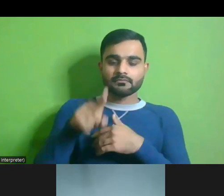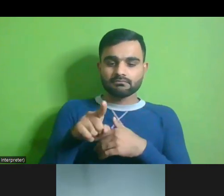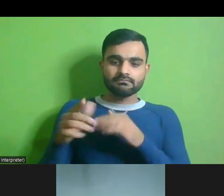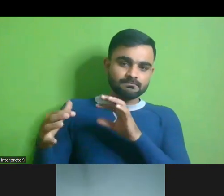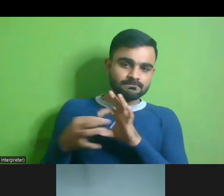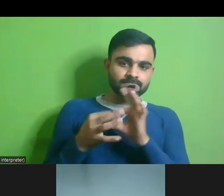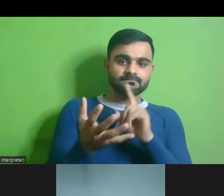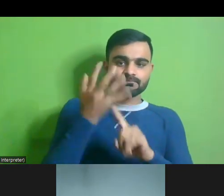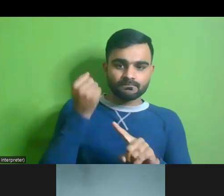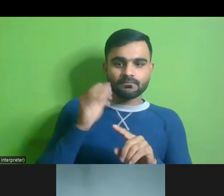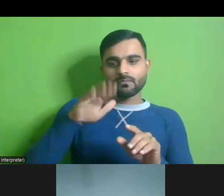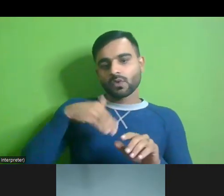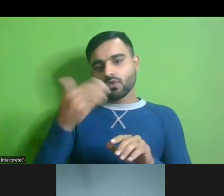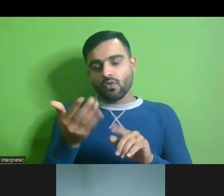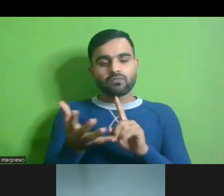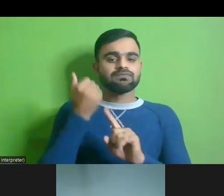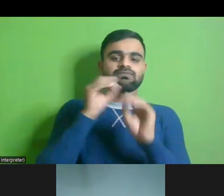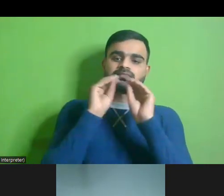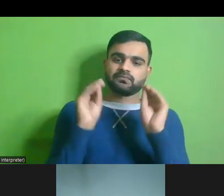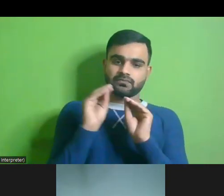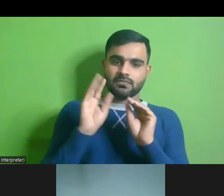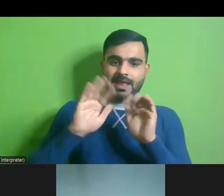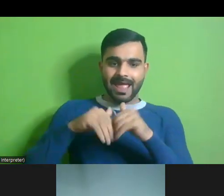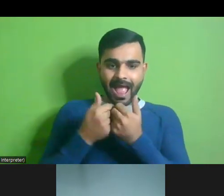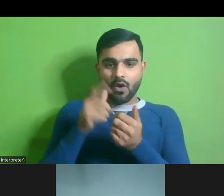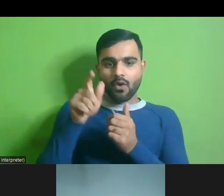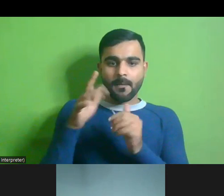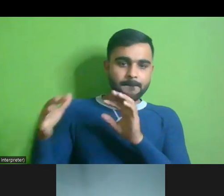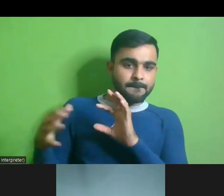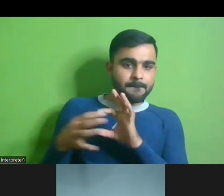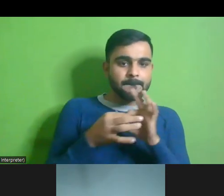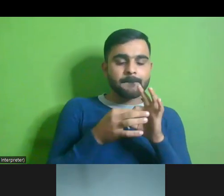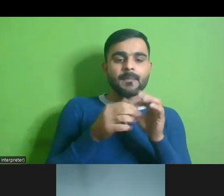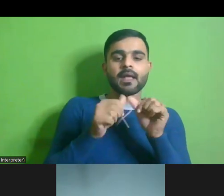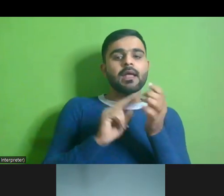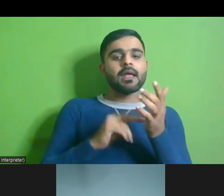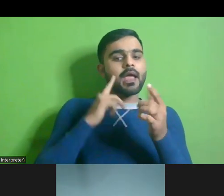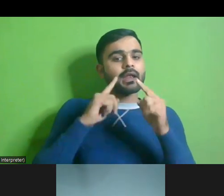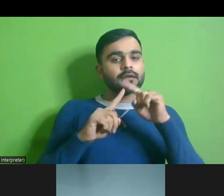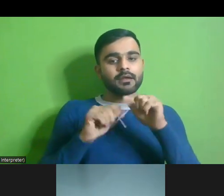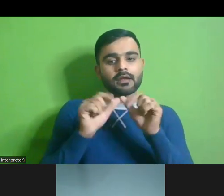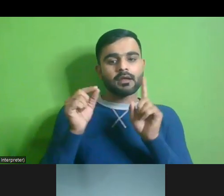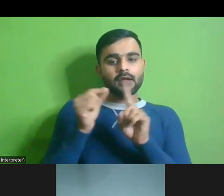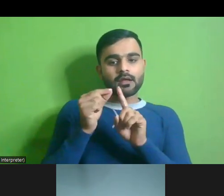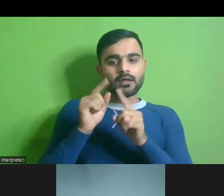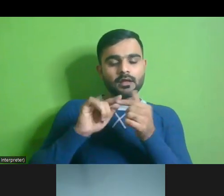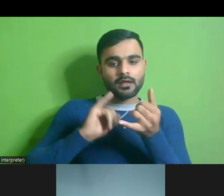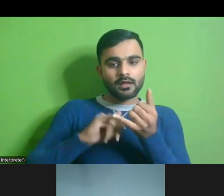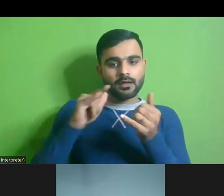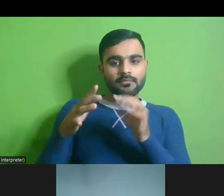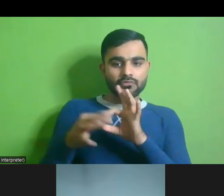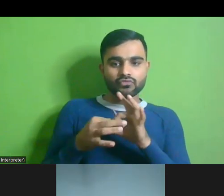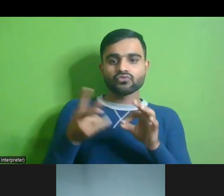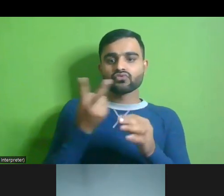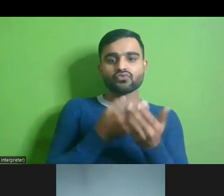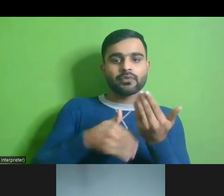How were they there or they were not there? And how, in terms of anti-caste, how that those